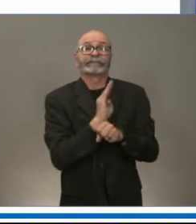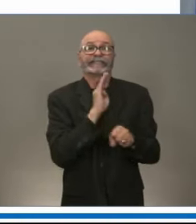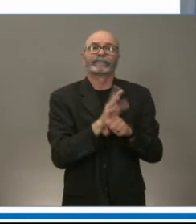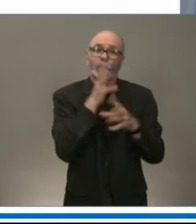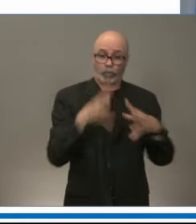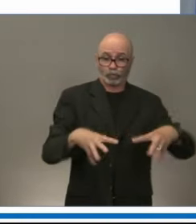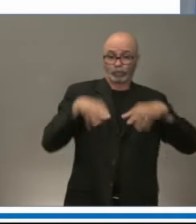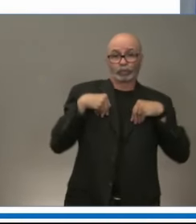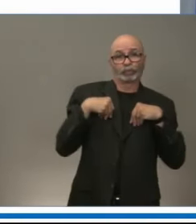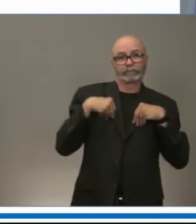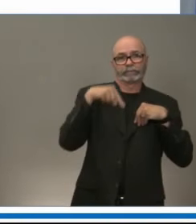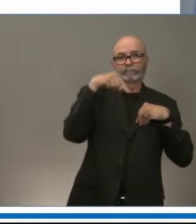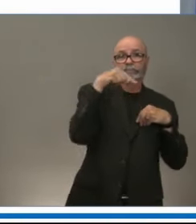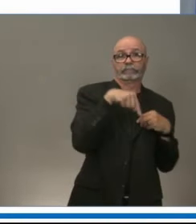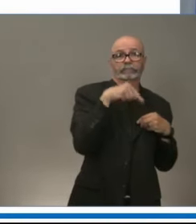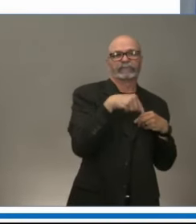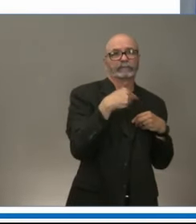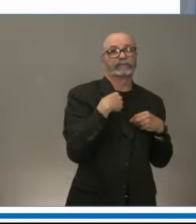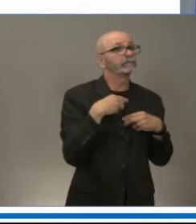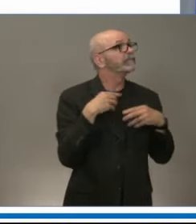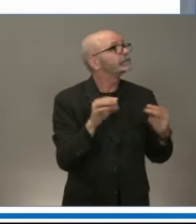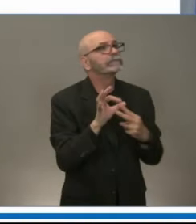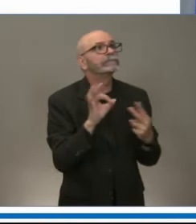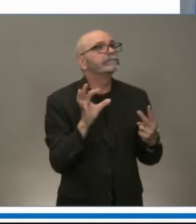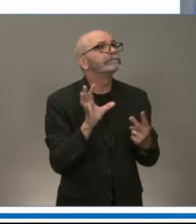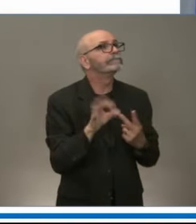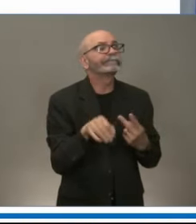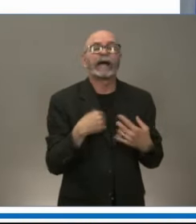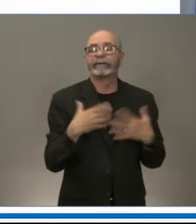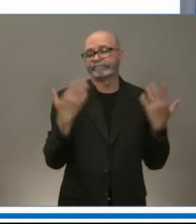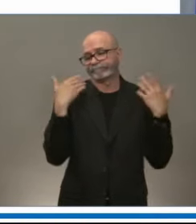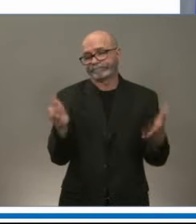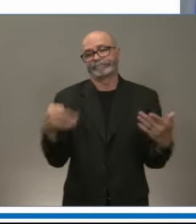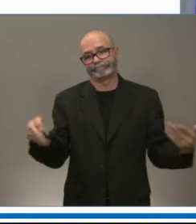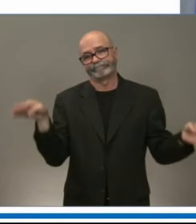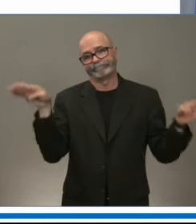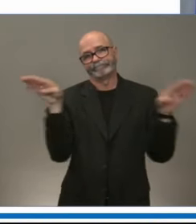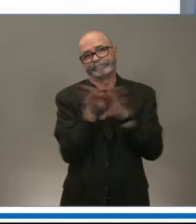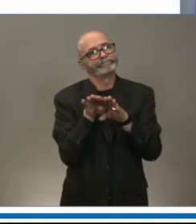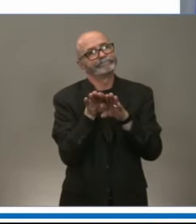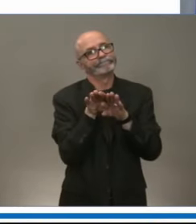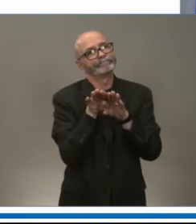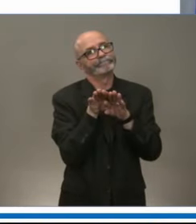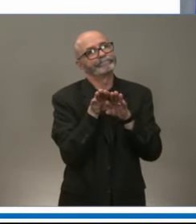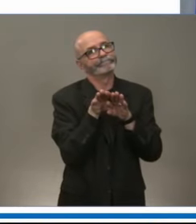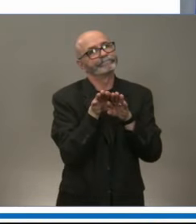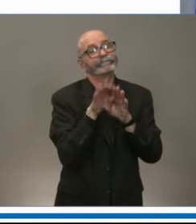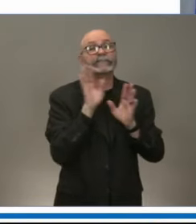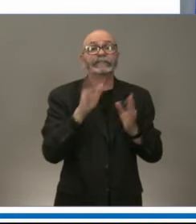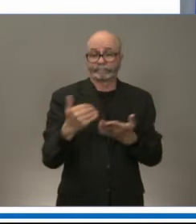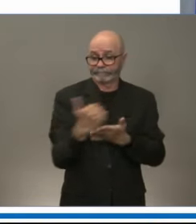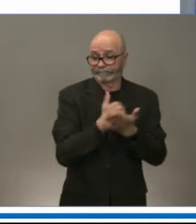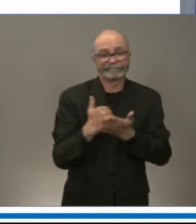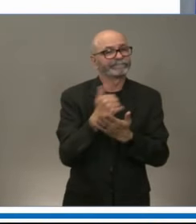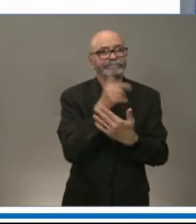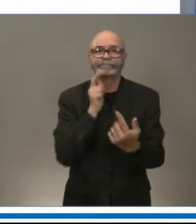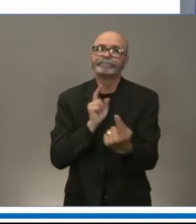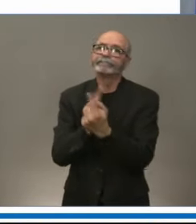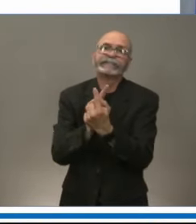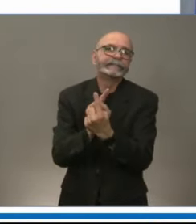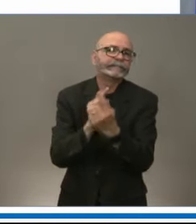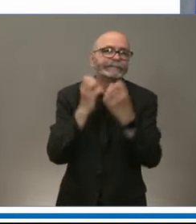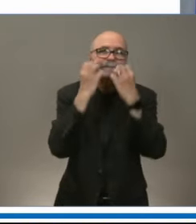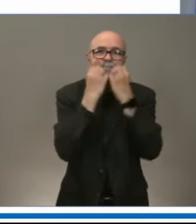been forced to close from the public health order obviously have had their revenue sources impact, and that's why we want to put some